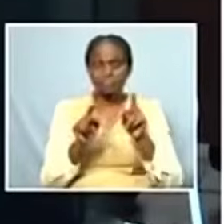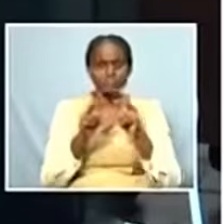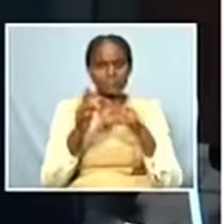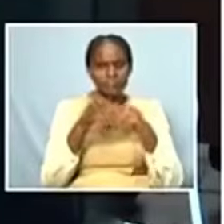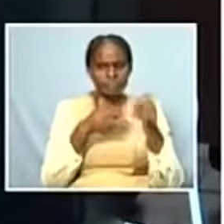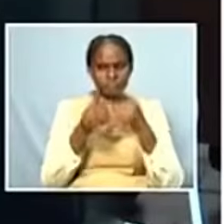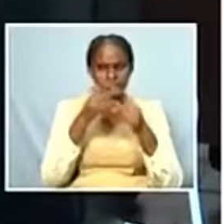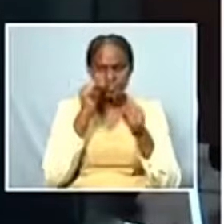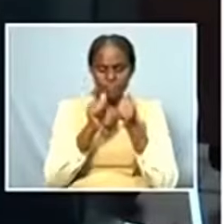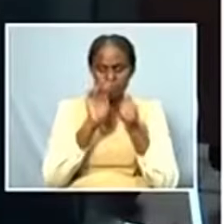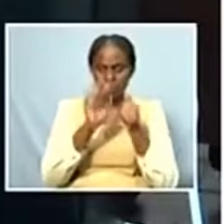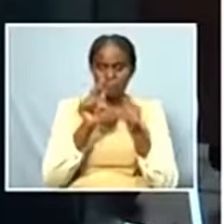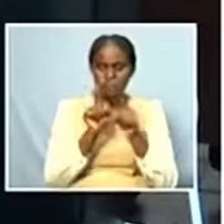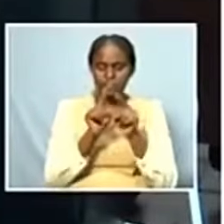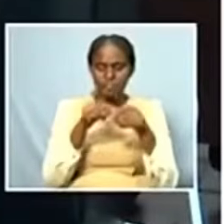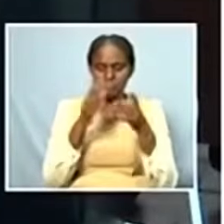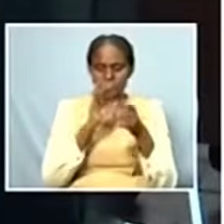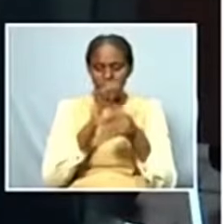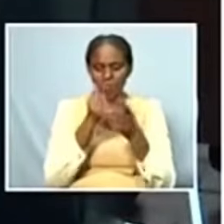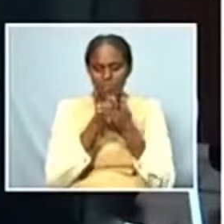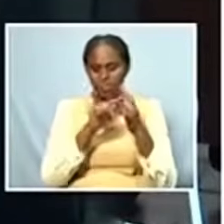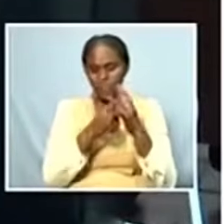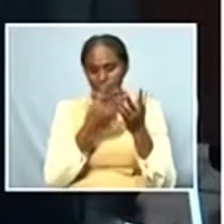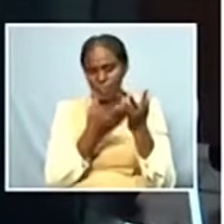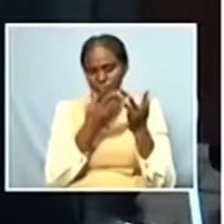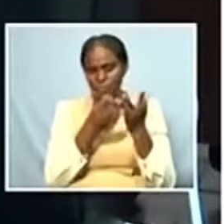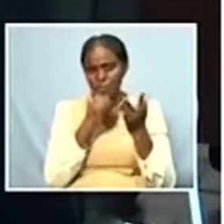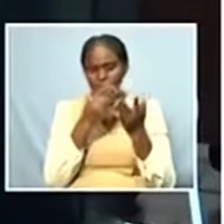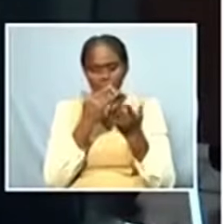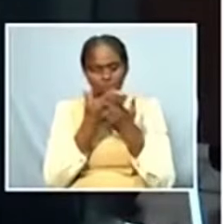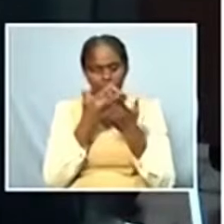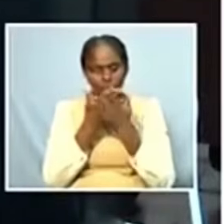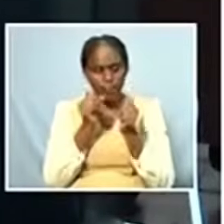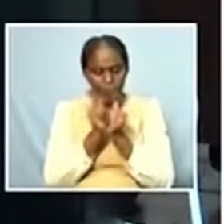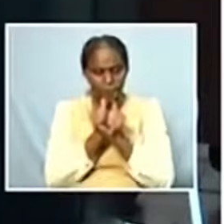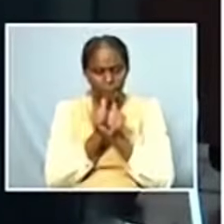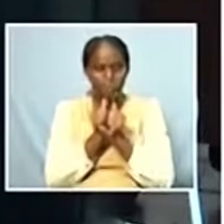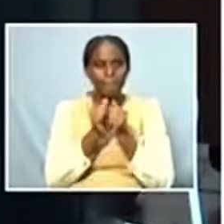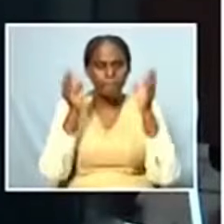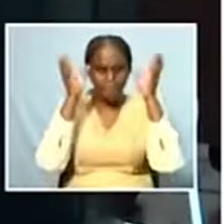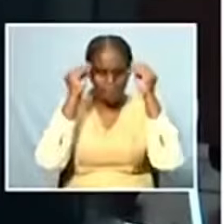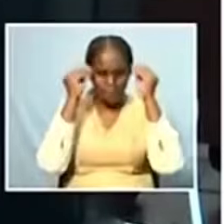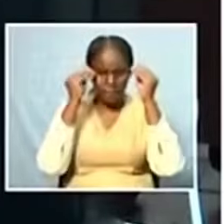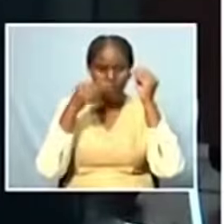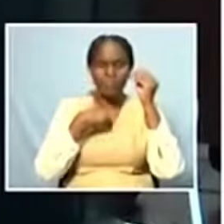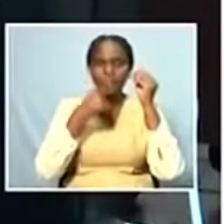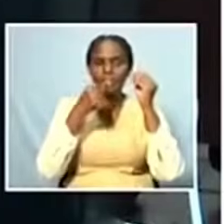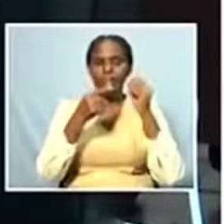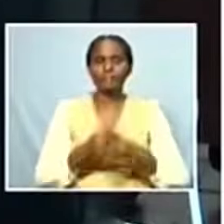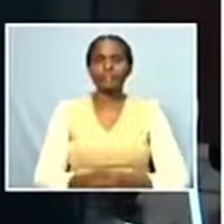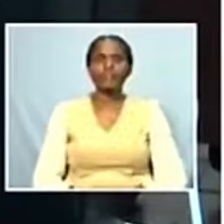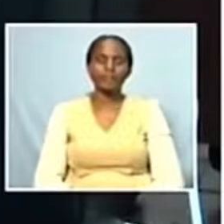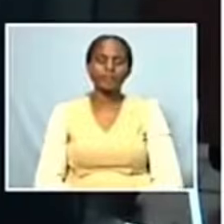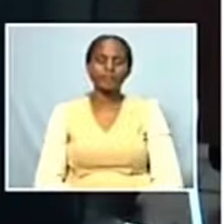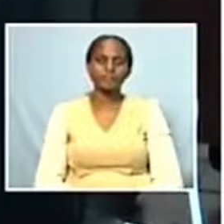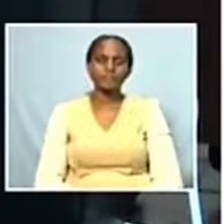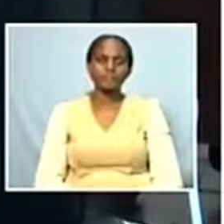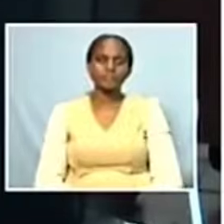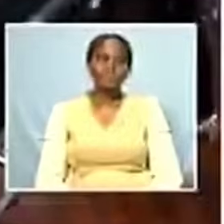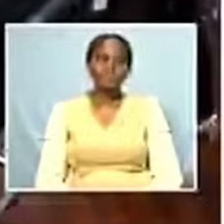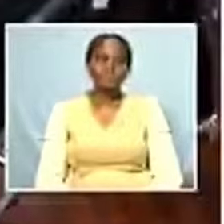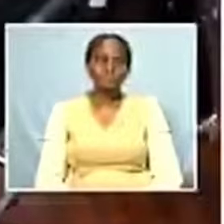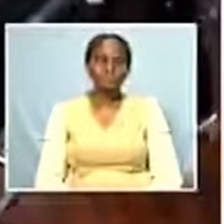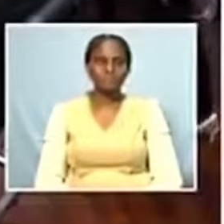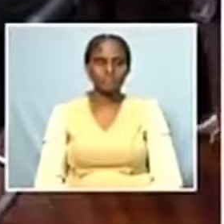simply because the beginning of all this is not up to date with competency, I should say. Yeah, thank